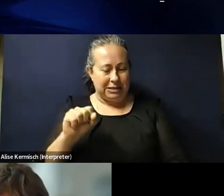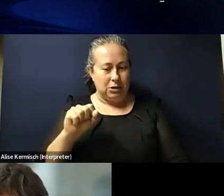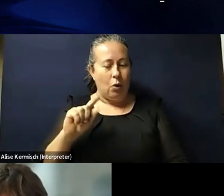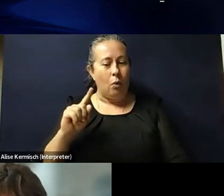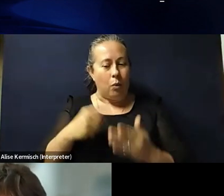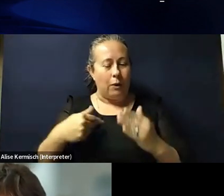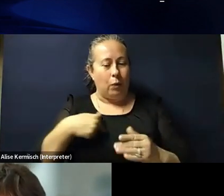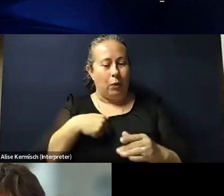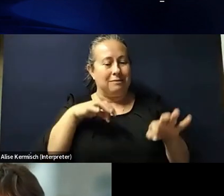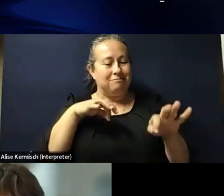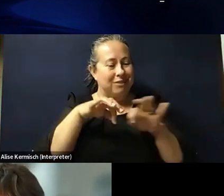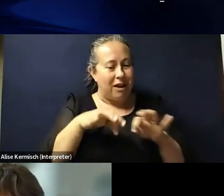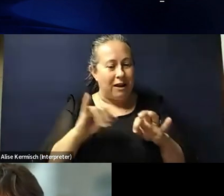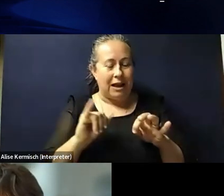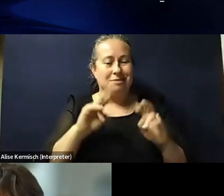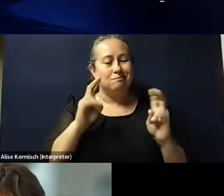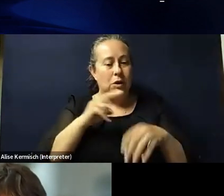normal citizen?